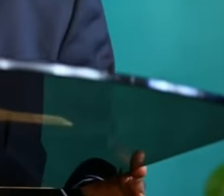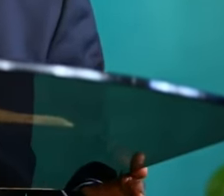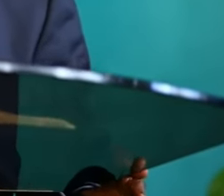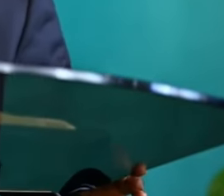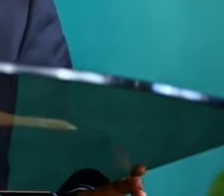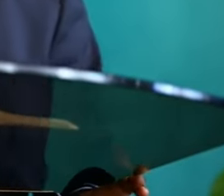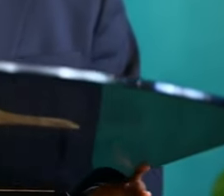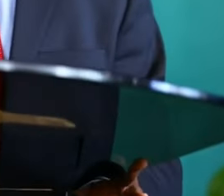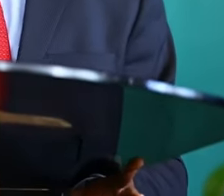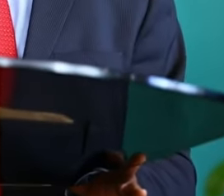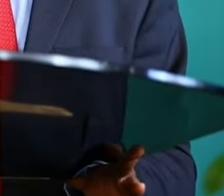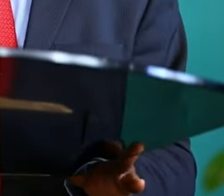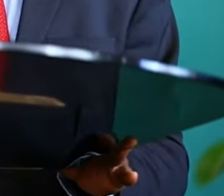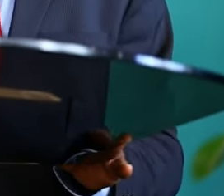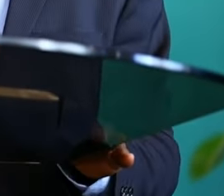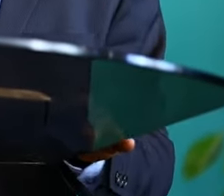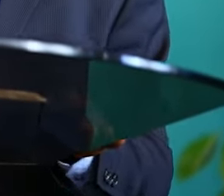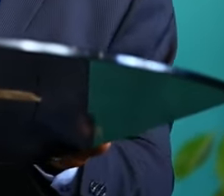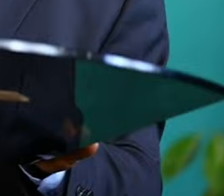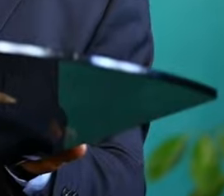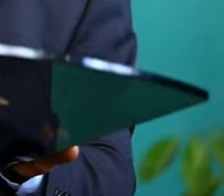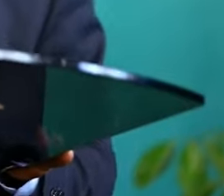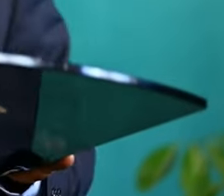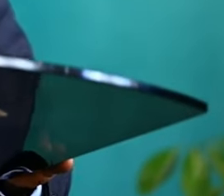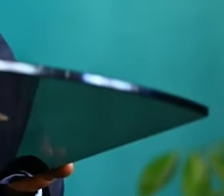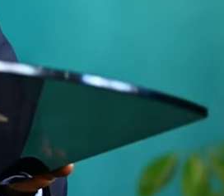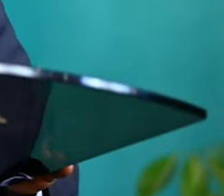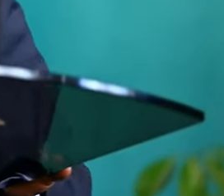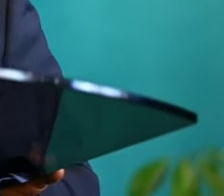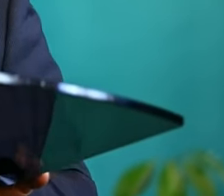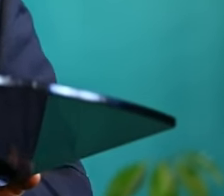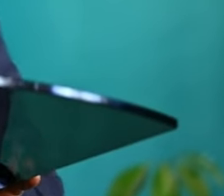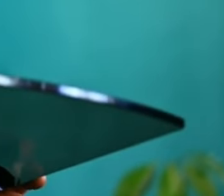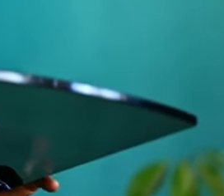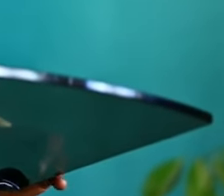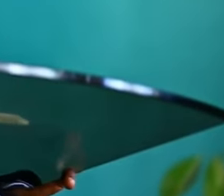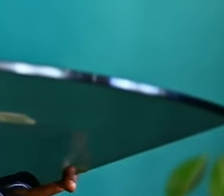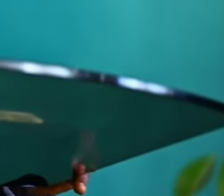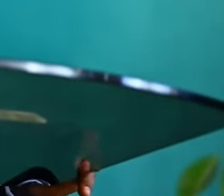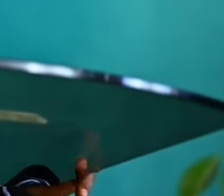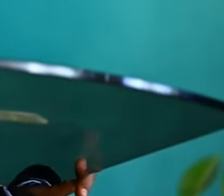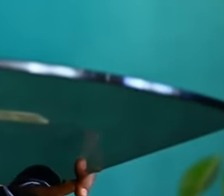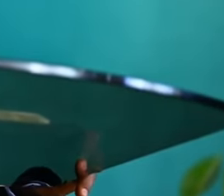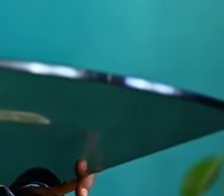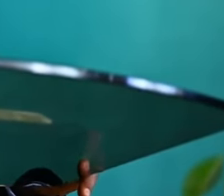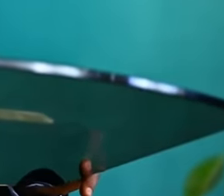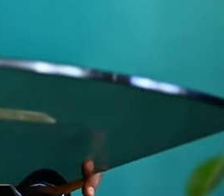us, we will climb up. But when they say, stay there, we will come and meet you,